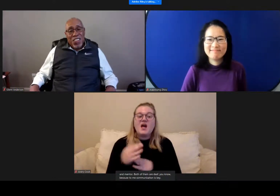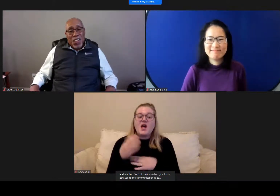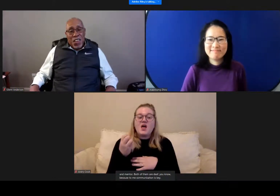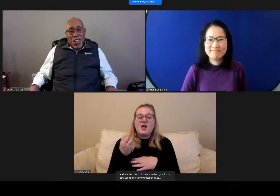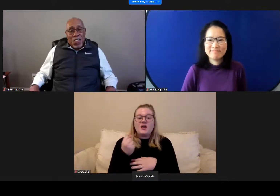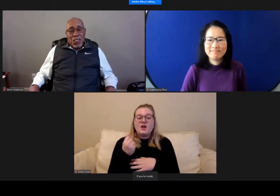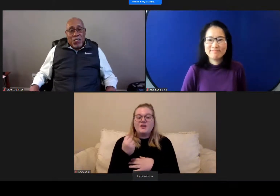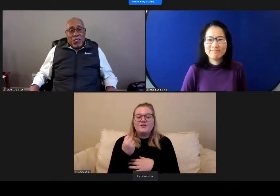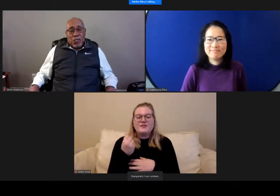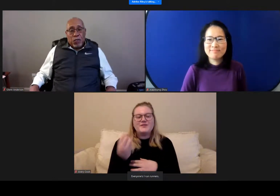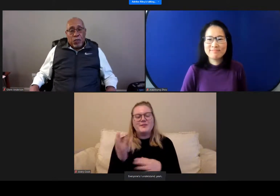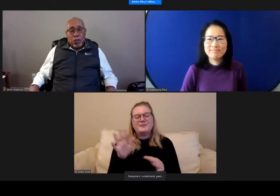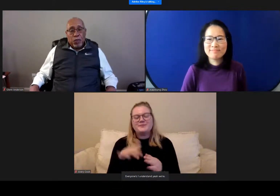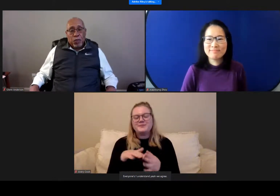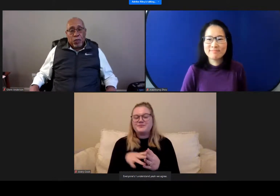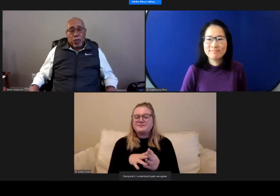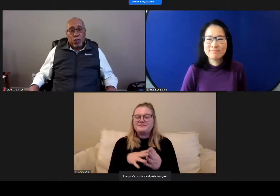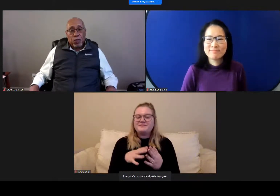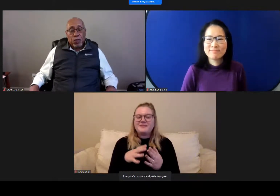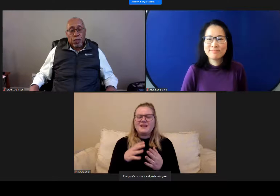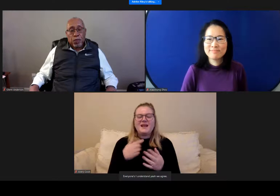Avery and Xiaorong are saying, yeah, we agree.